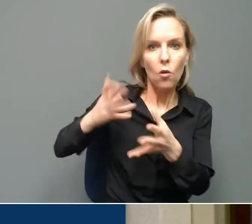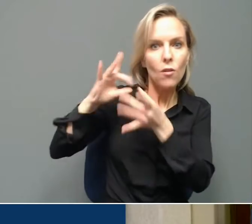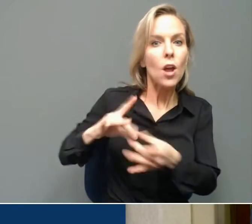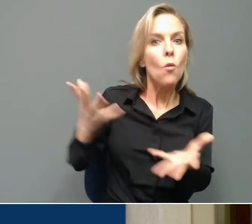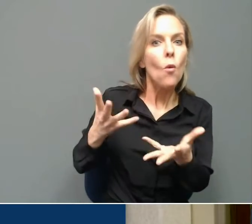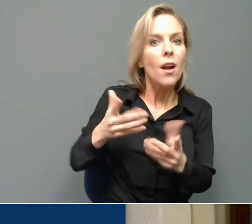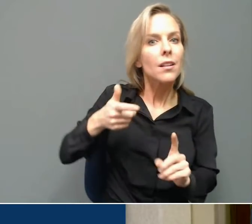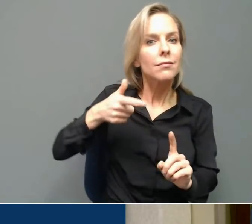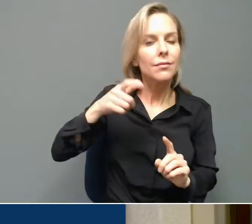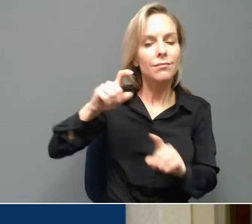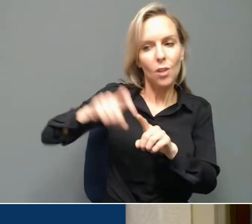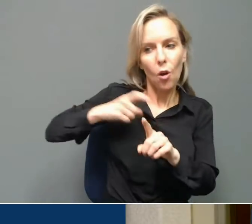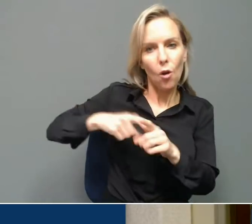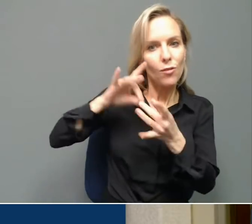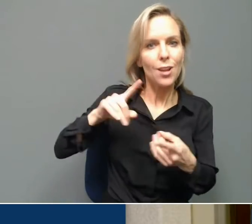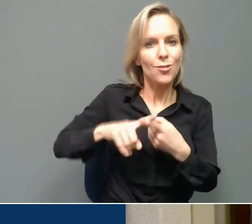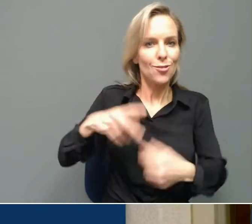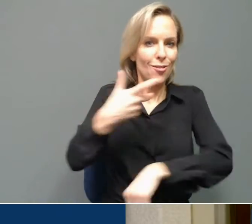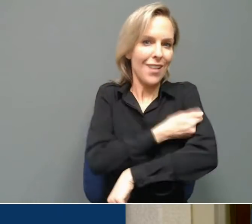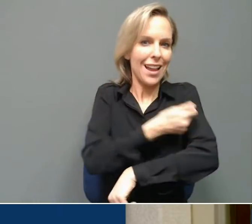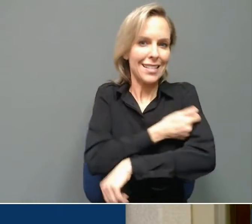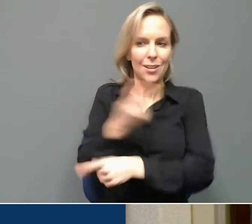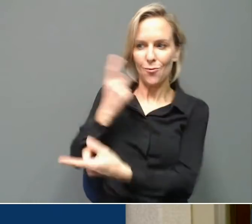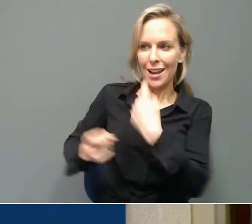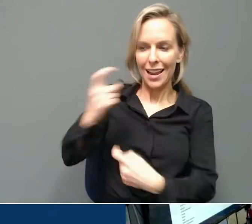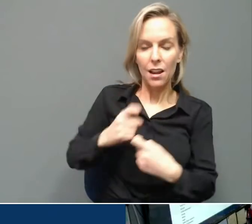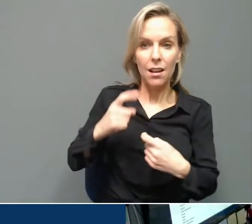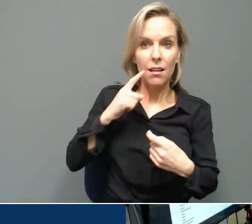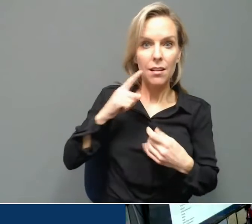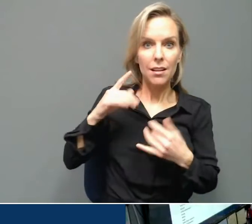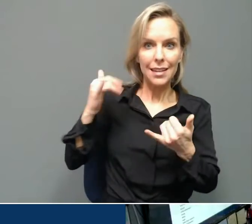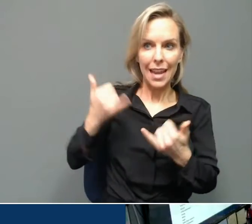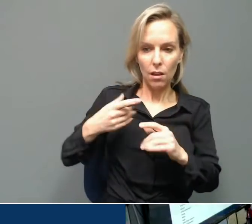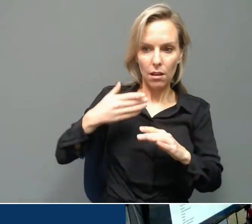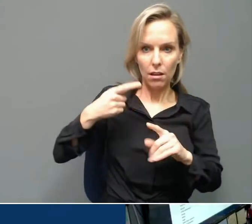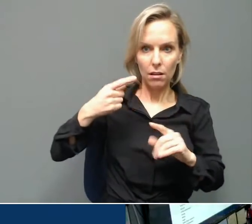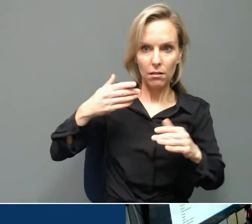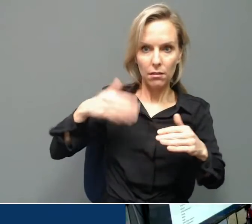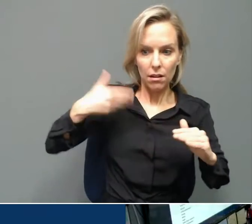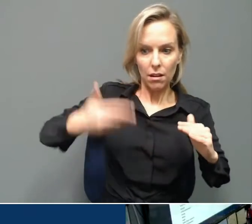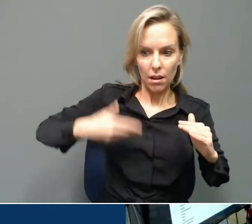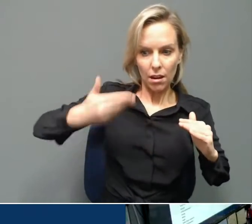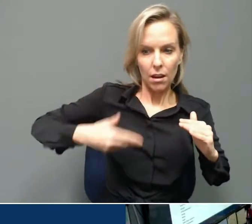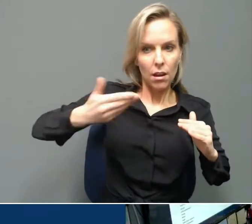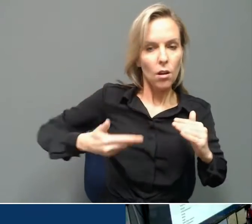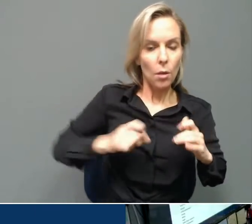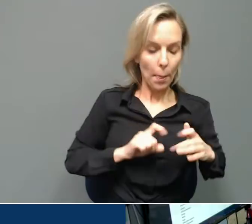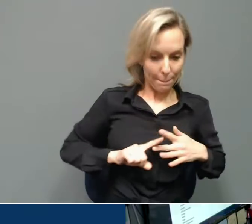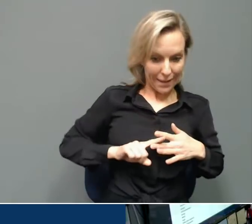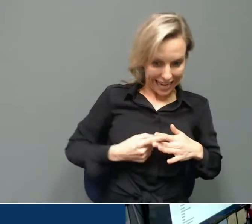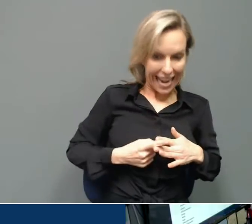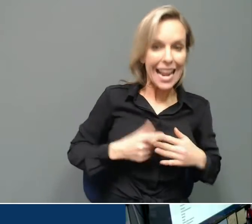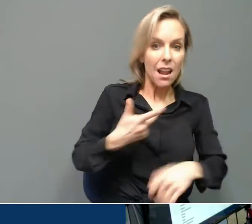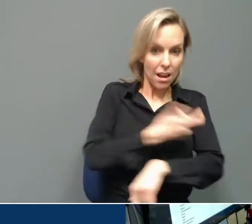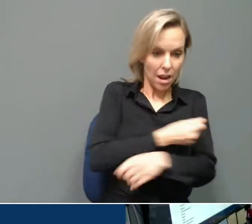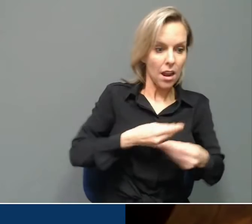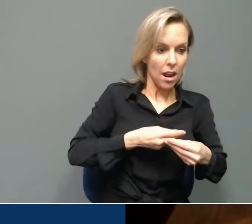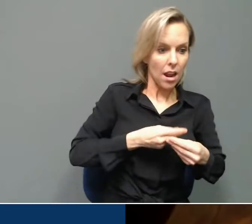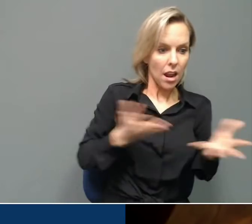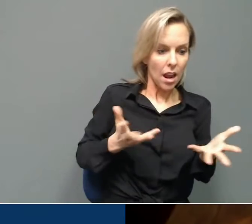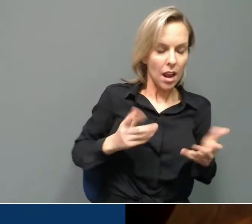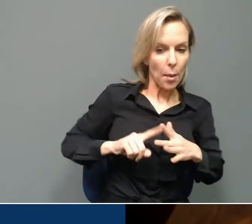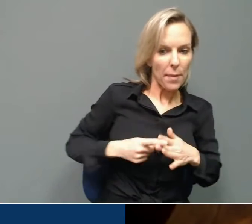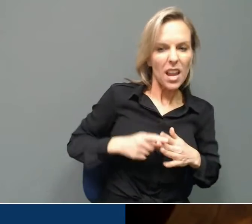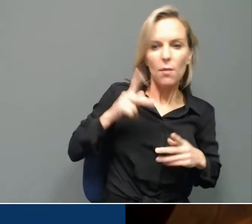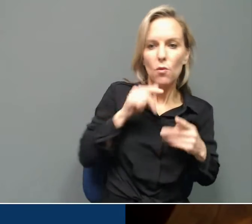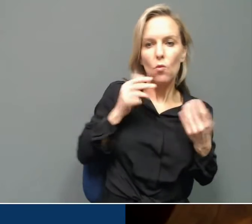interesting. And as we've gone along over the last 3 months, more and more people that at the beginning indicated that they probably wouldn't be vaccinated